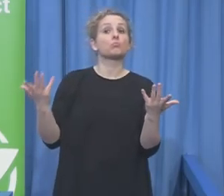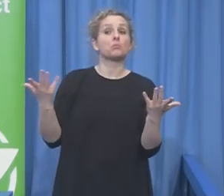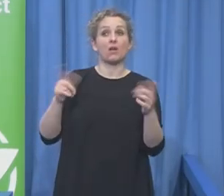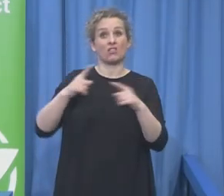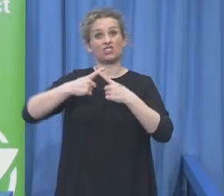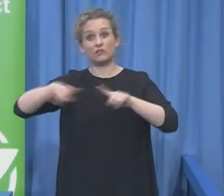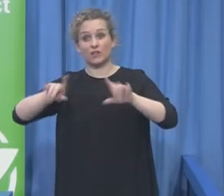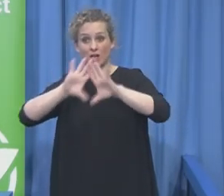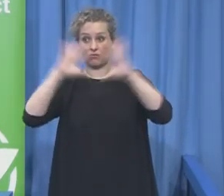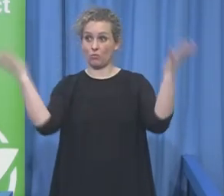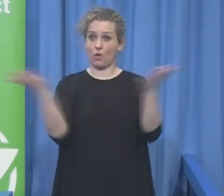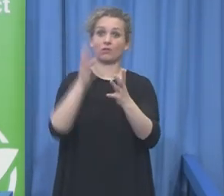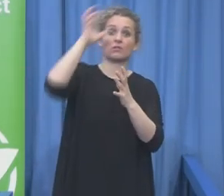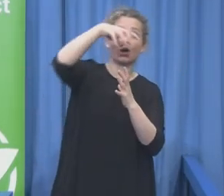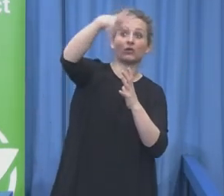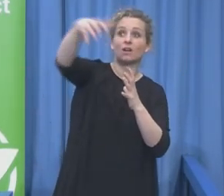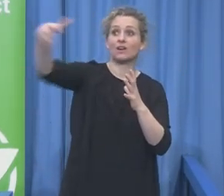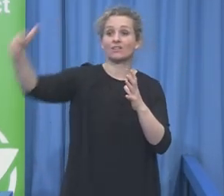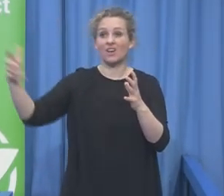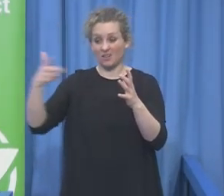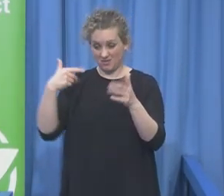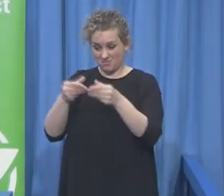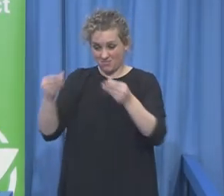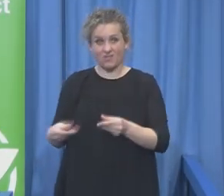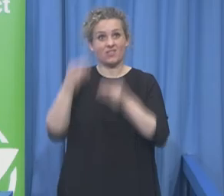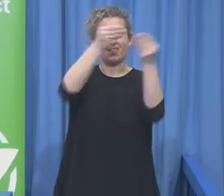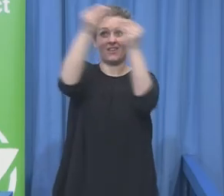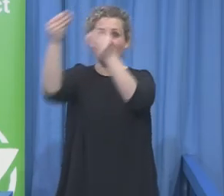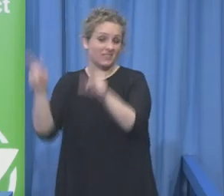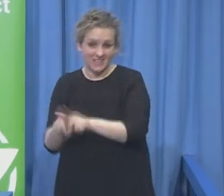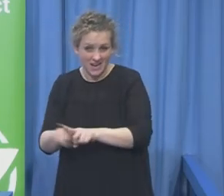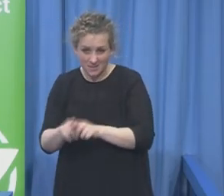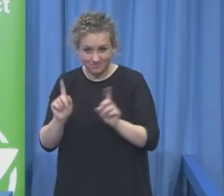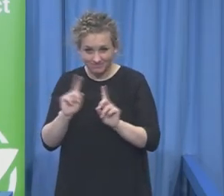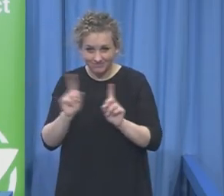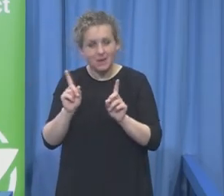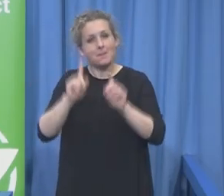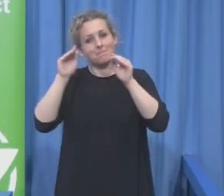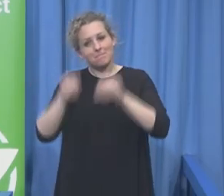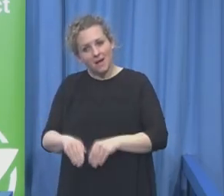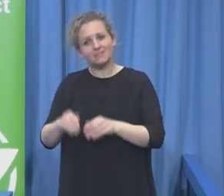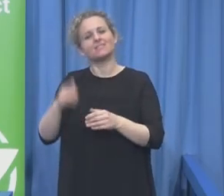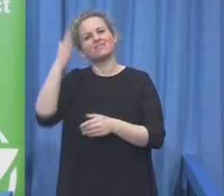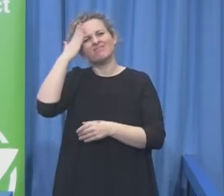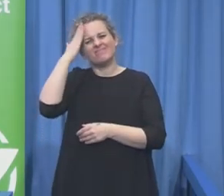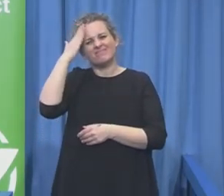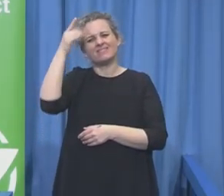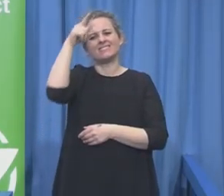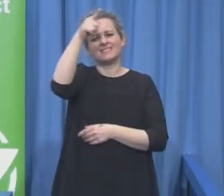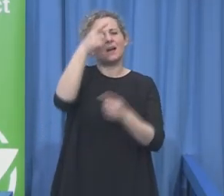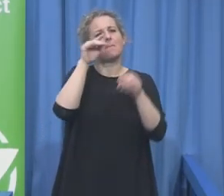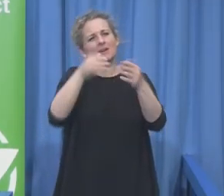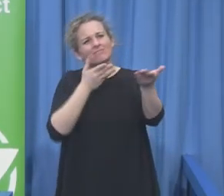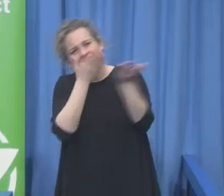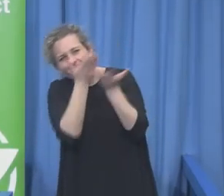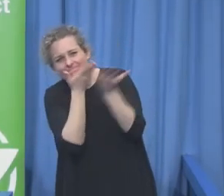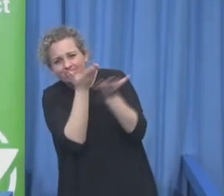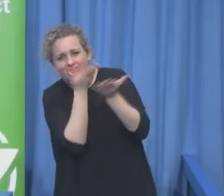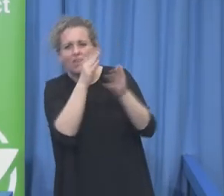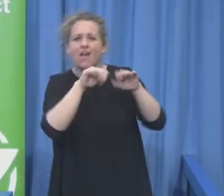with our Mauritius team. So they say how things are different in Mauritius compared to India. For an example, in Mauritius, there's a